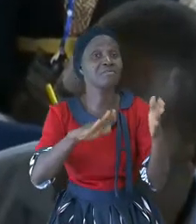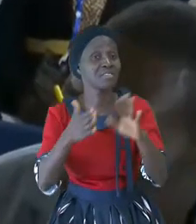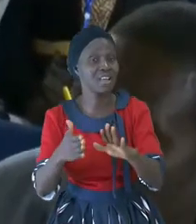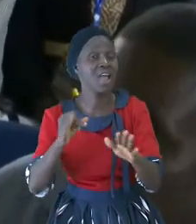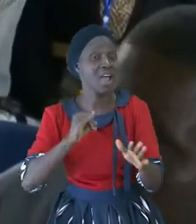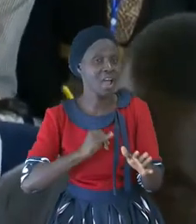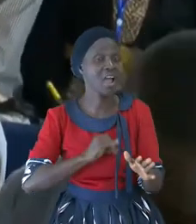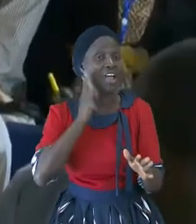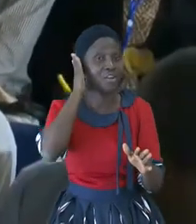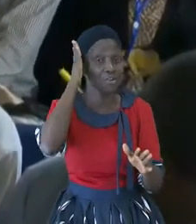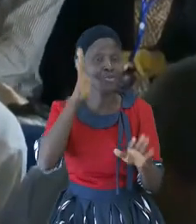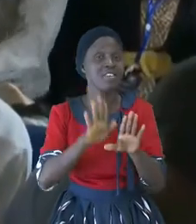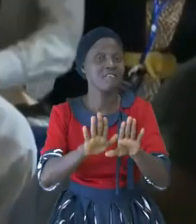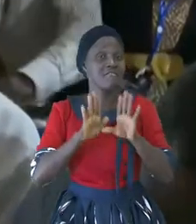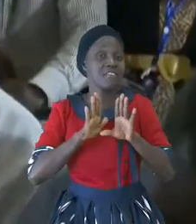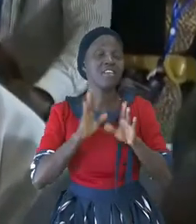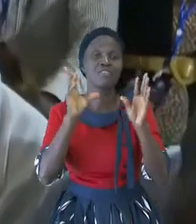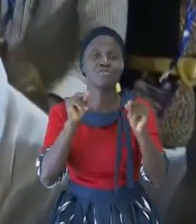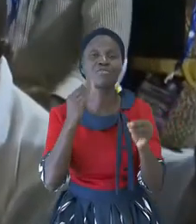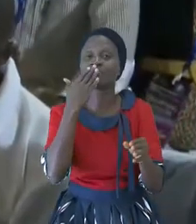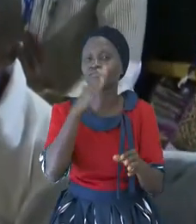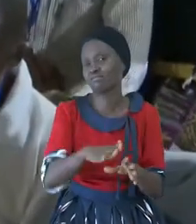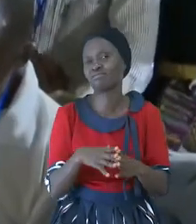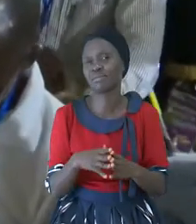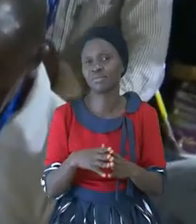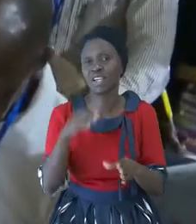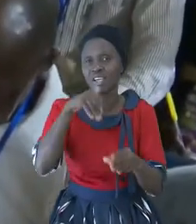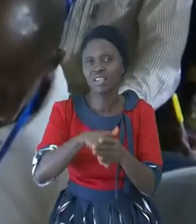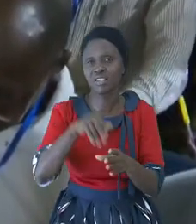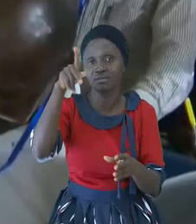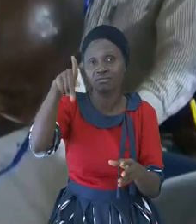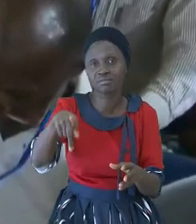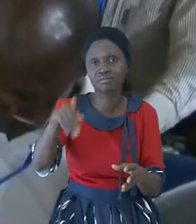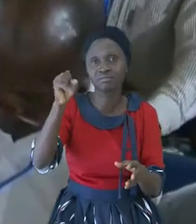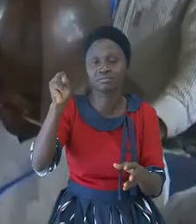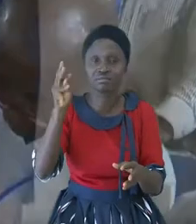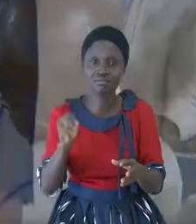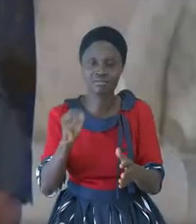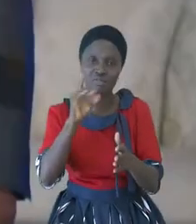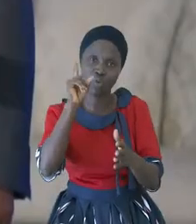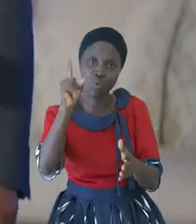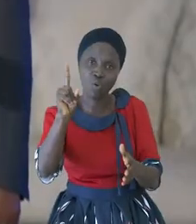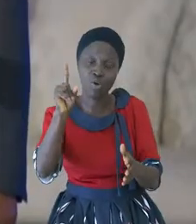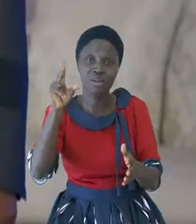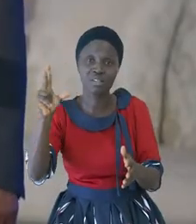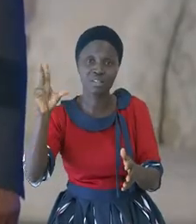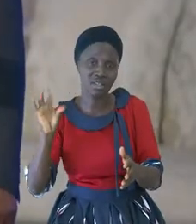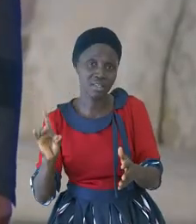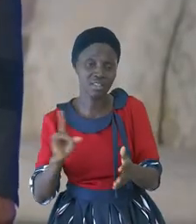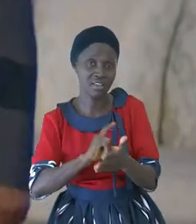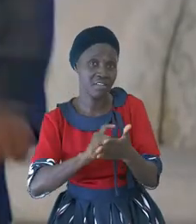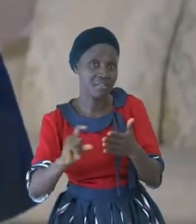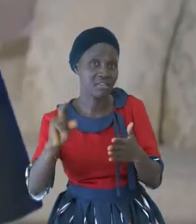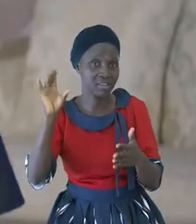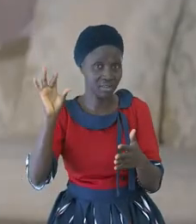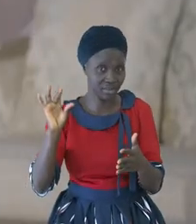Look at Psalm 138. I'm reading from verse 7. In Psalm 138, verse 7, though I walk in the midst of